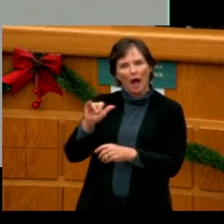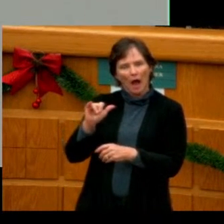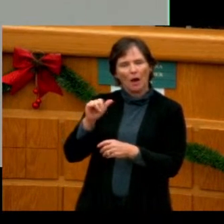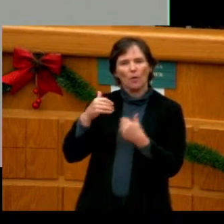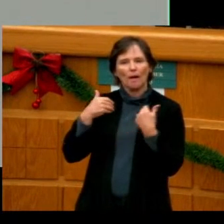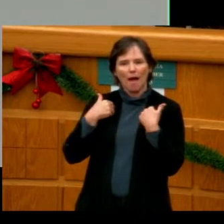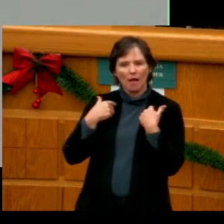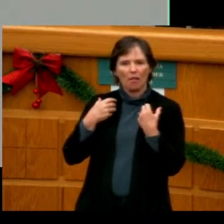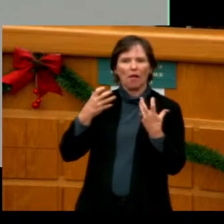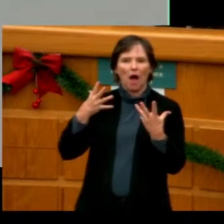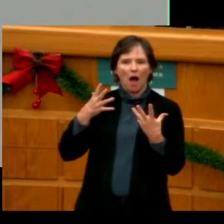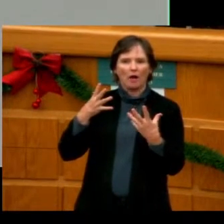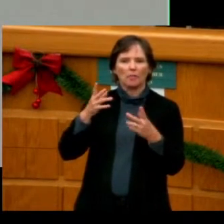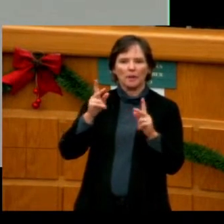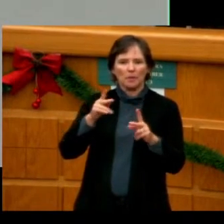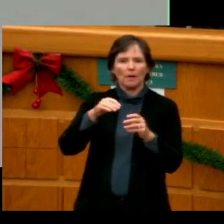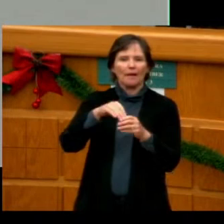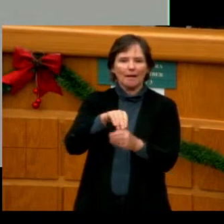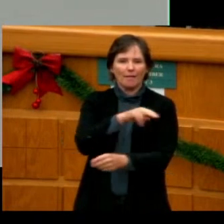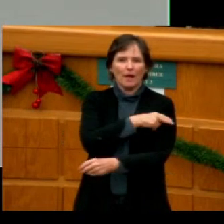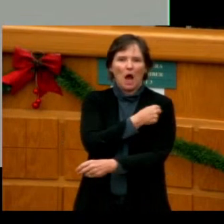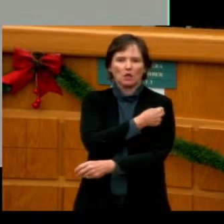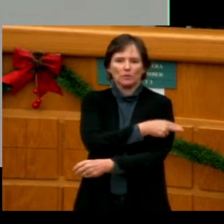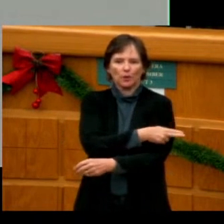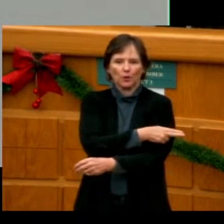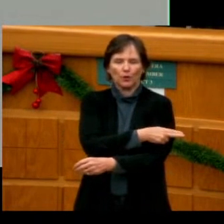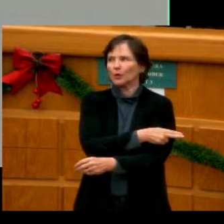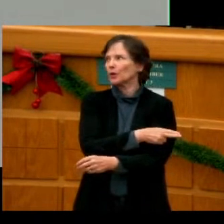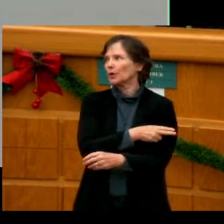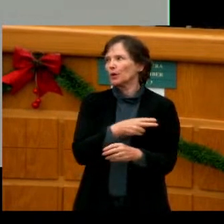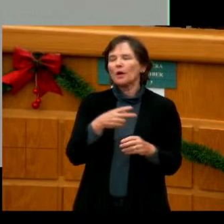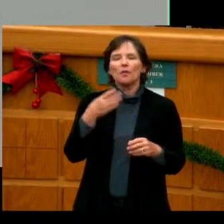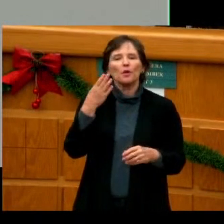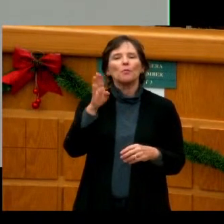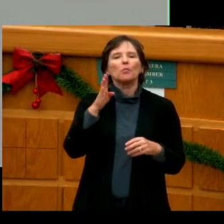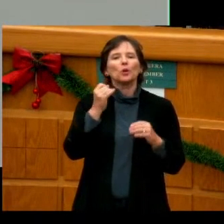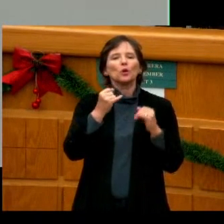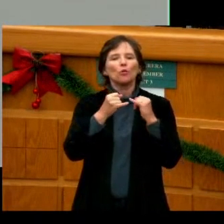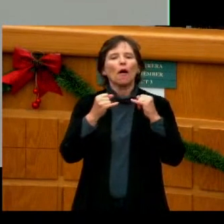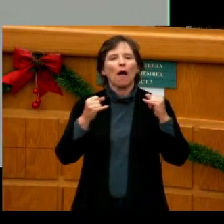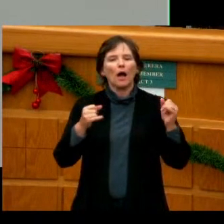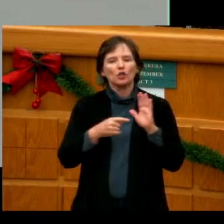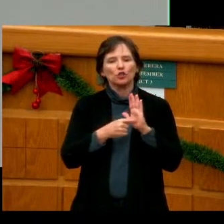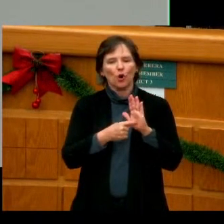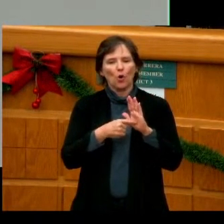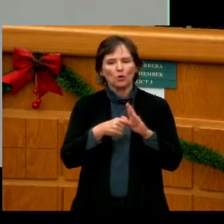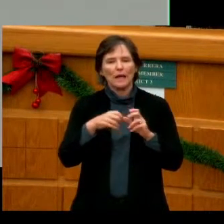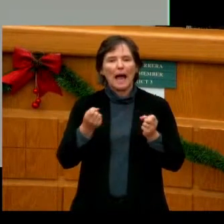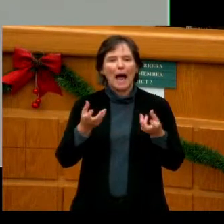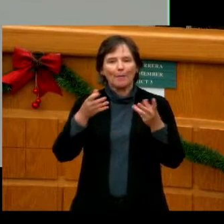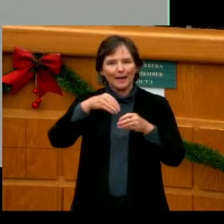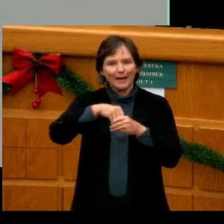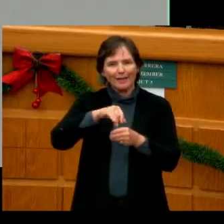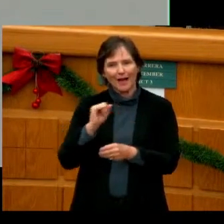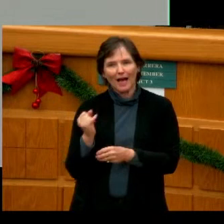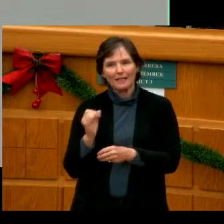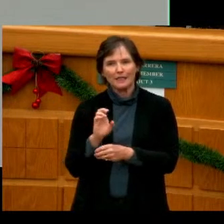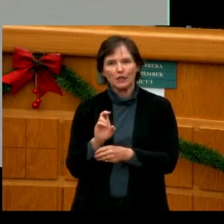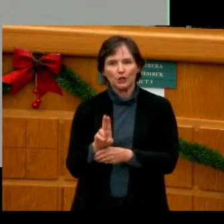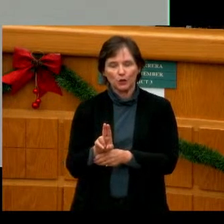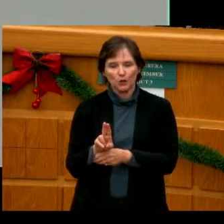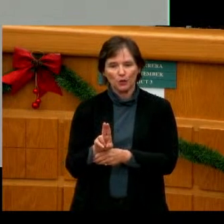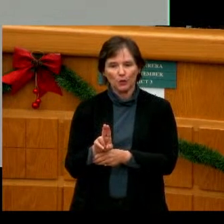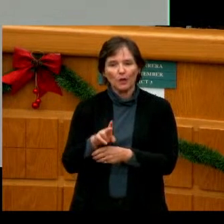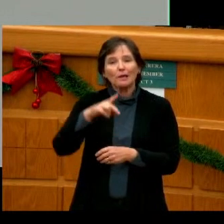just after July there, where there was really a large number of COVID patients. The blue dashed line represents, on average, how many patients there